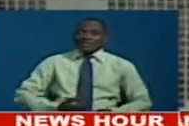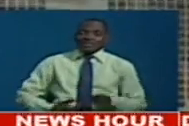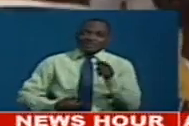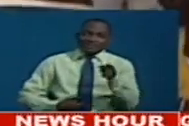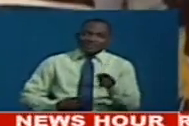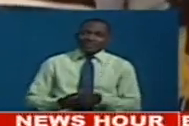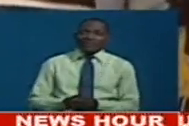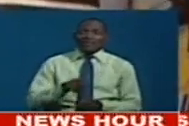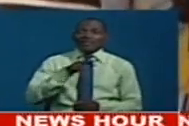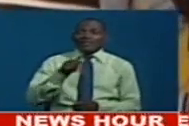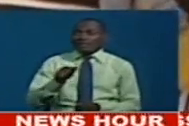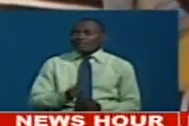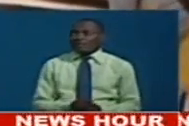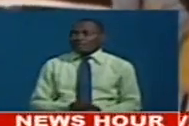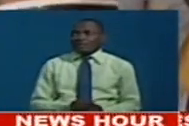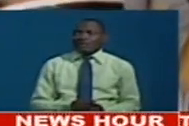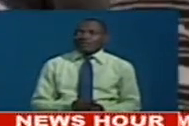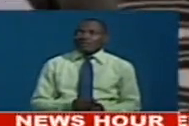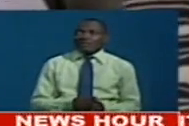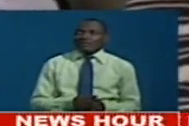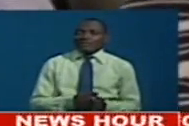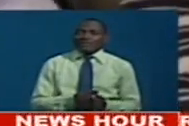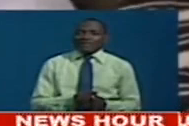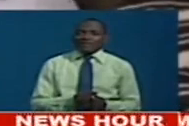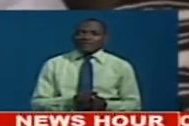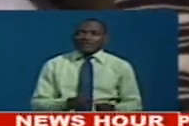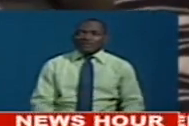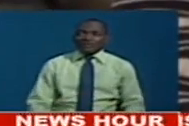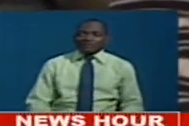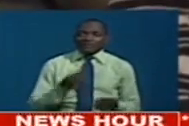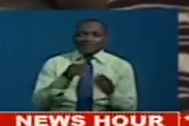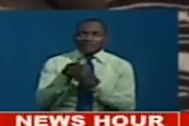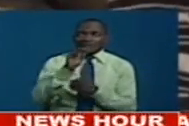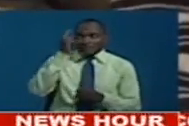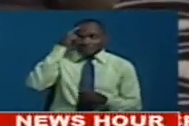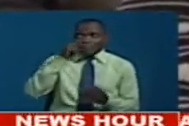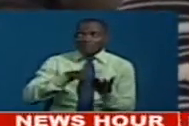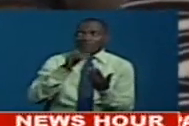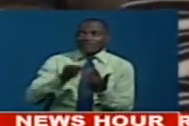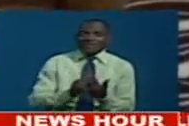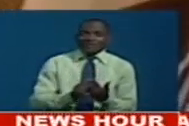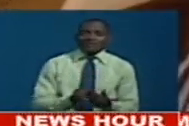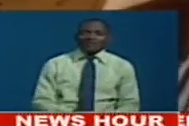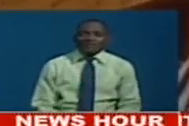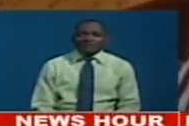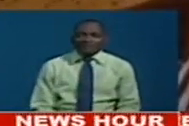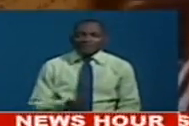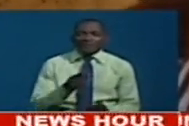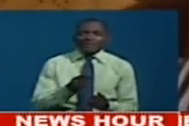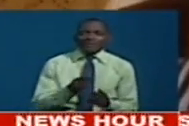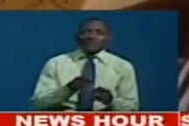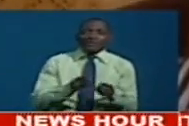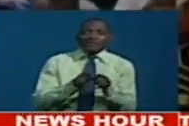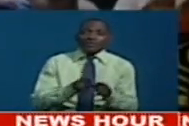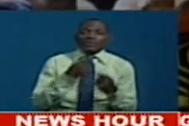Dorimon, Nasohimwini Danagori, thanked the government for the project and the implementation of the free senior high